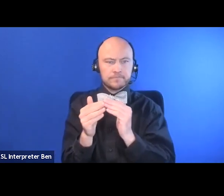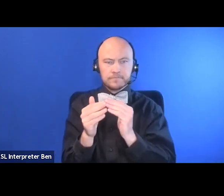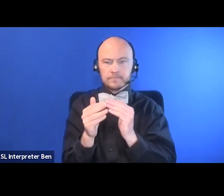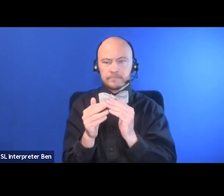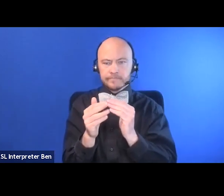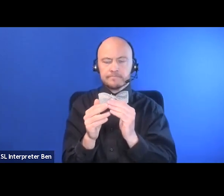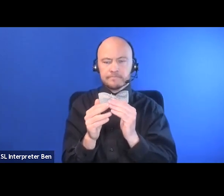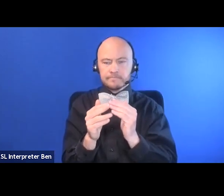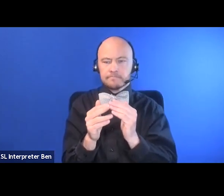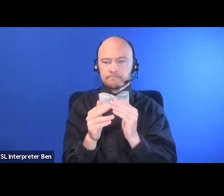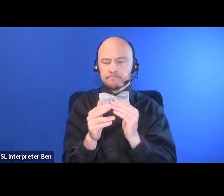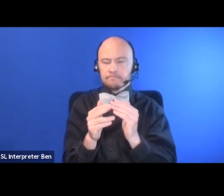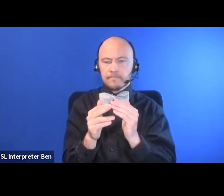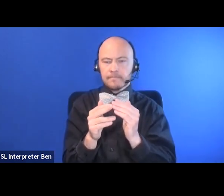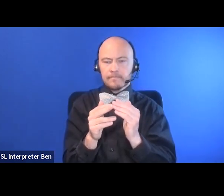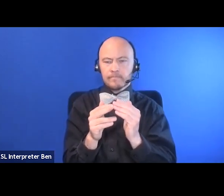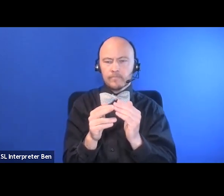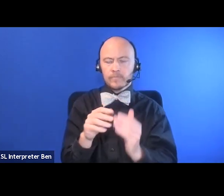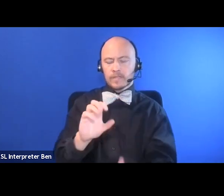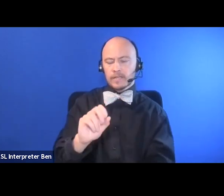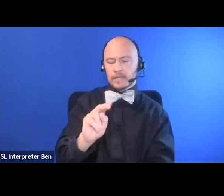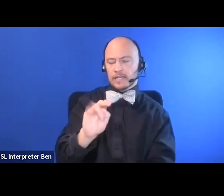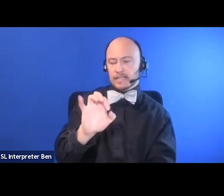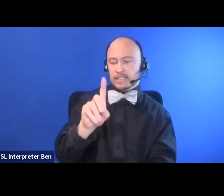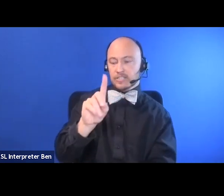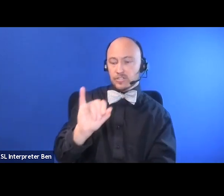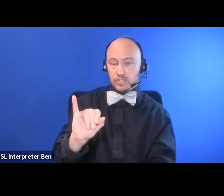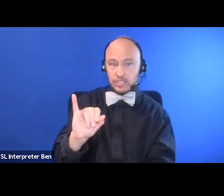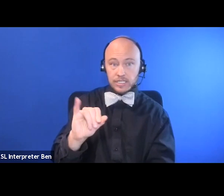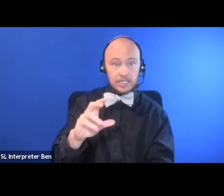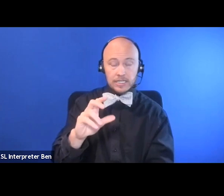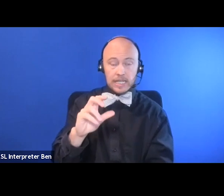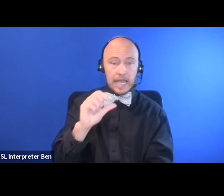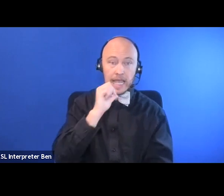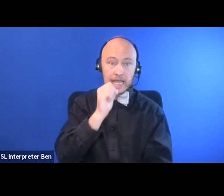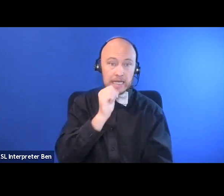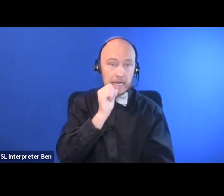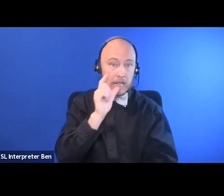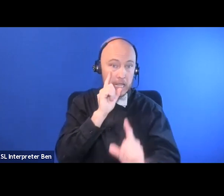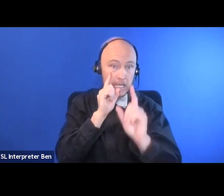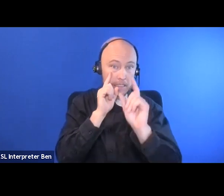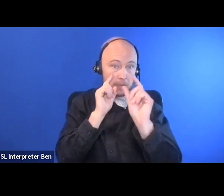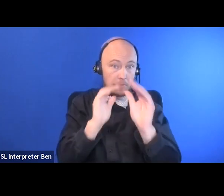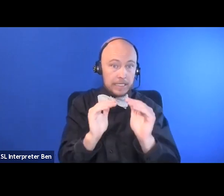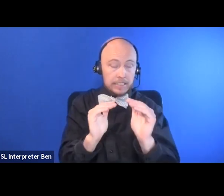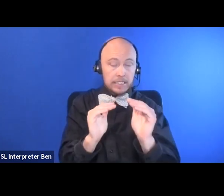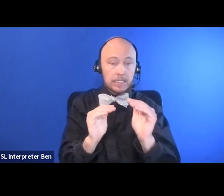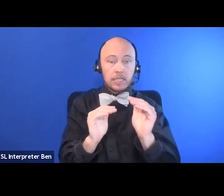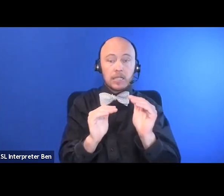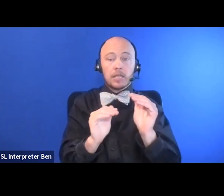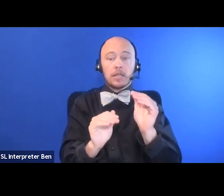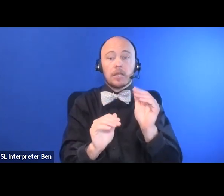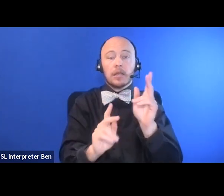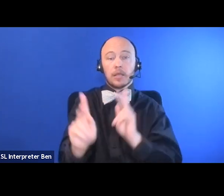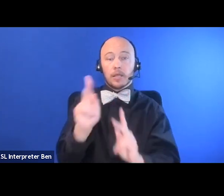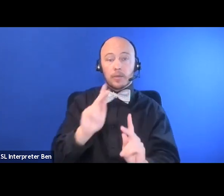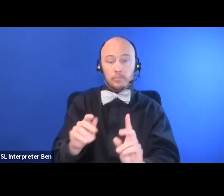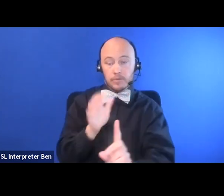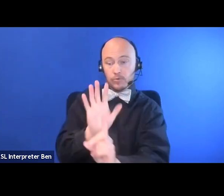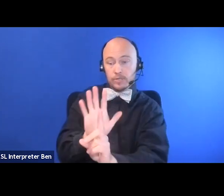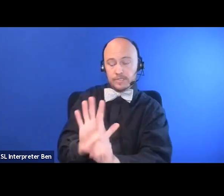coast. What Nishida-san had not anticipated was that the people of